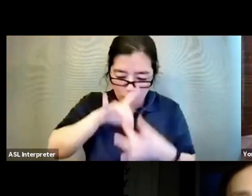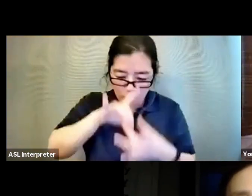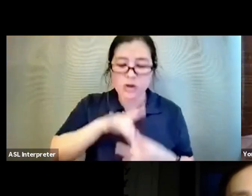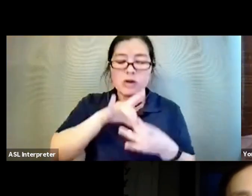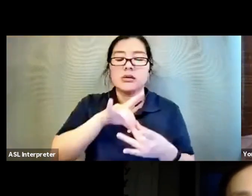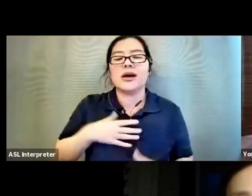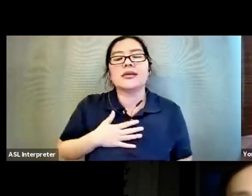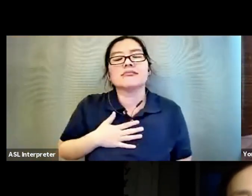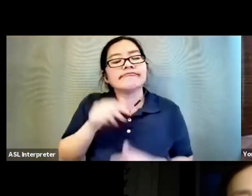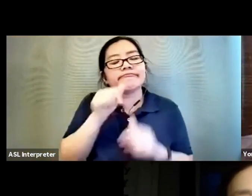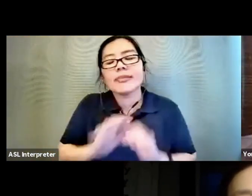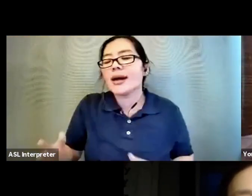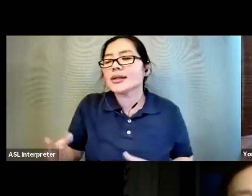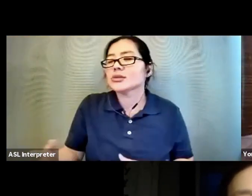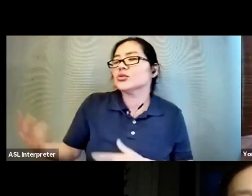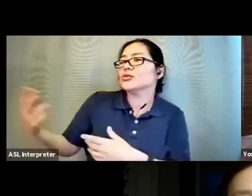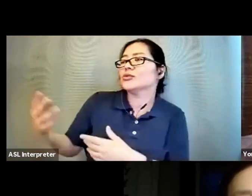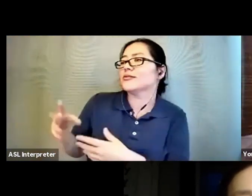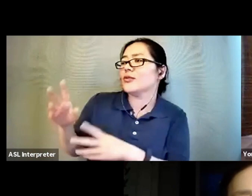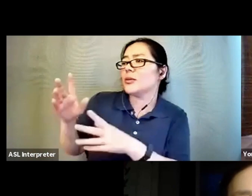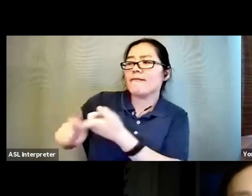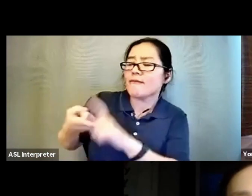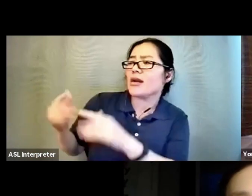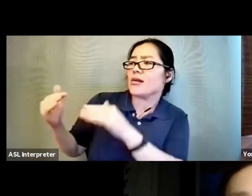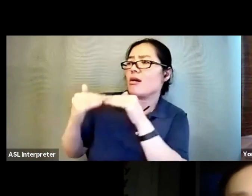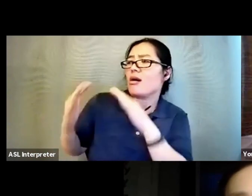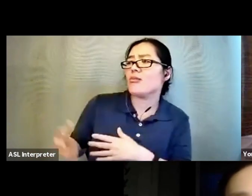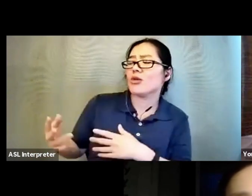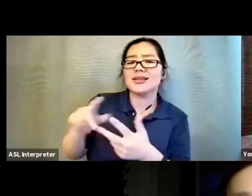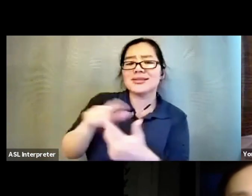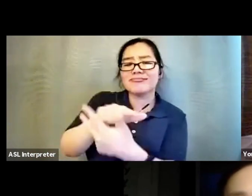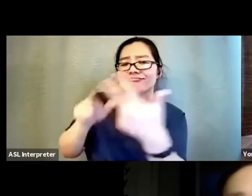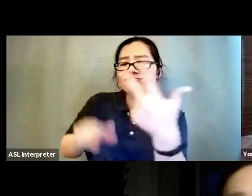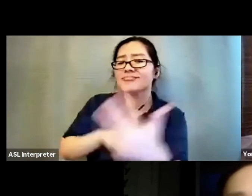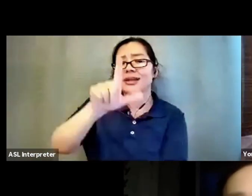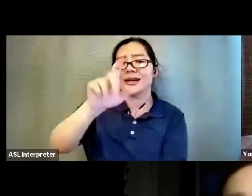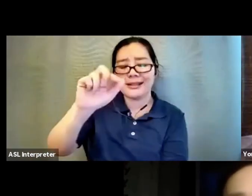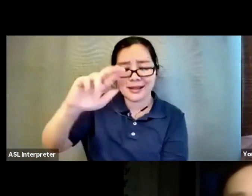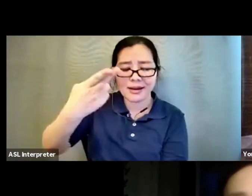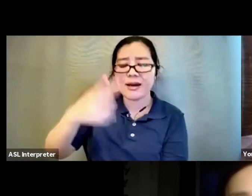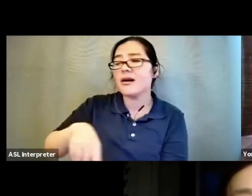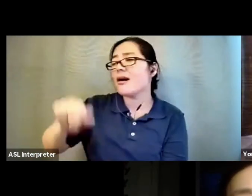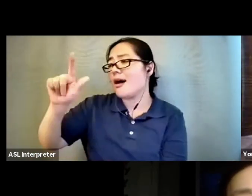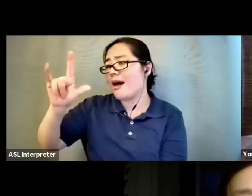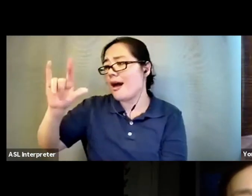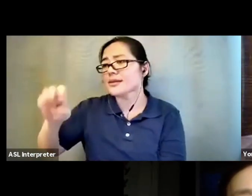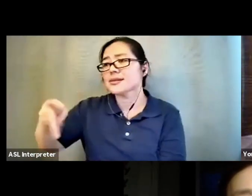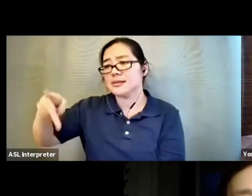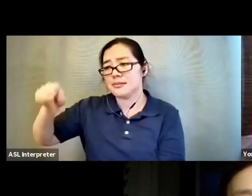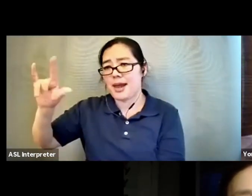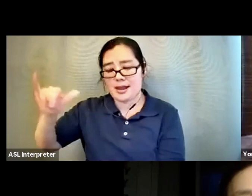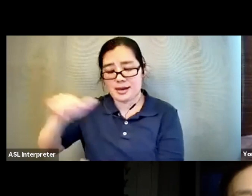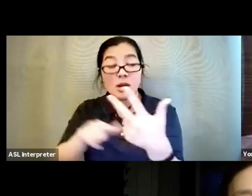and comrade, Alice, with Leah, and with Patty. We're going to talk about power and accountability as it